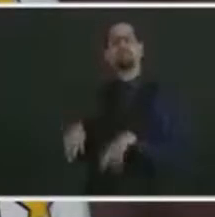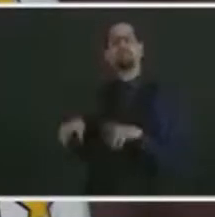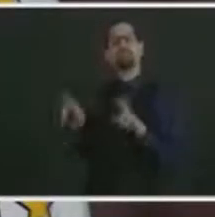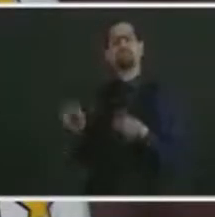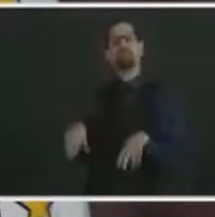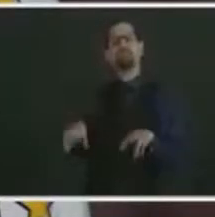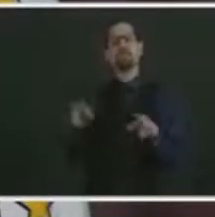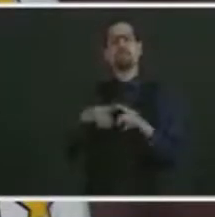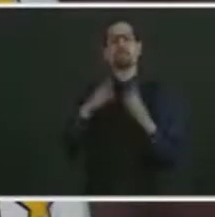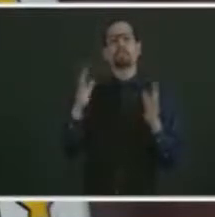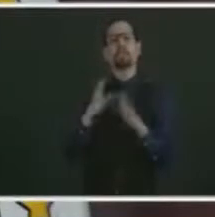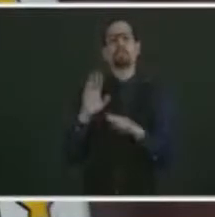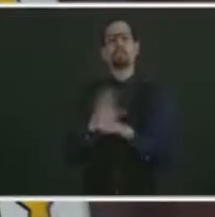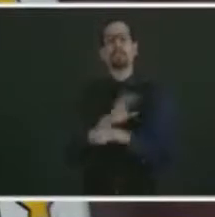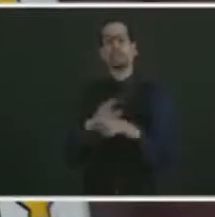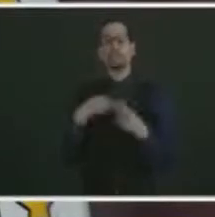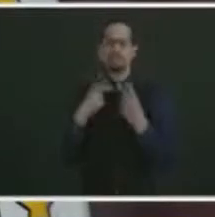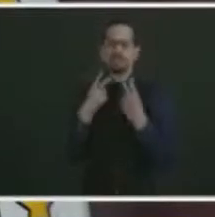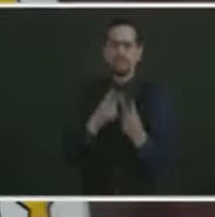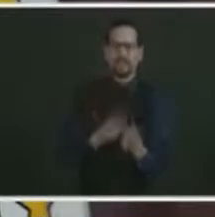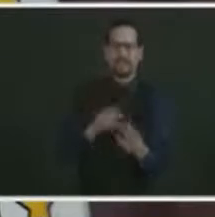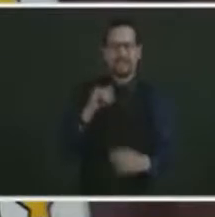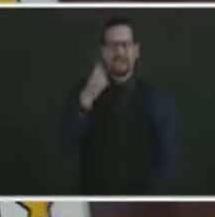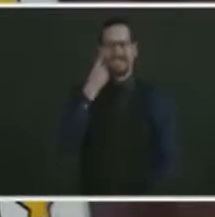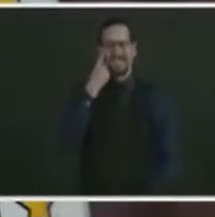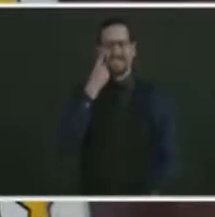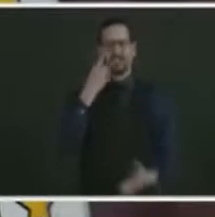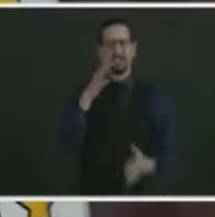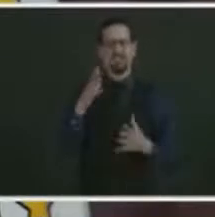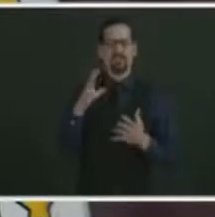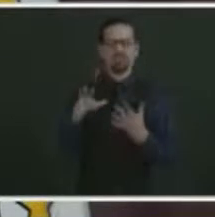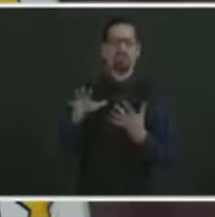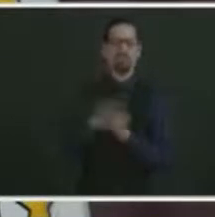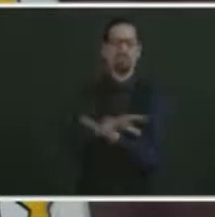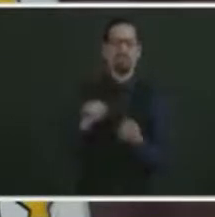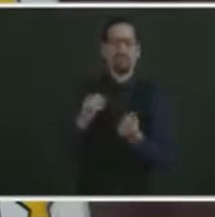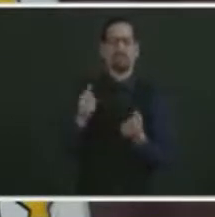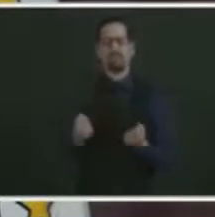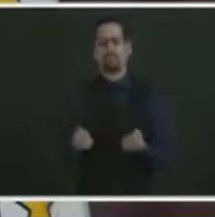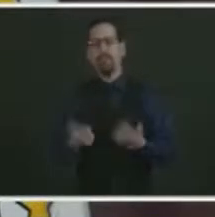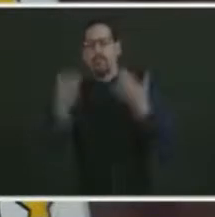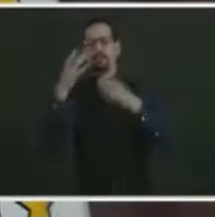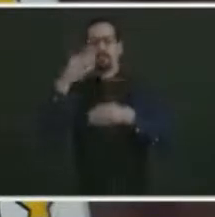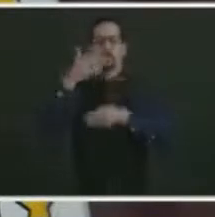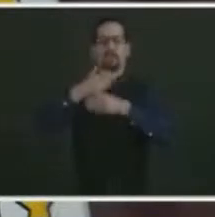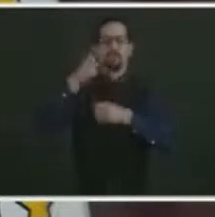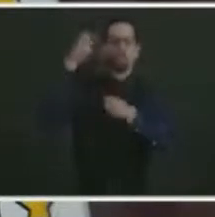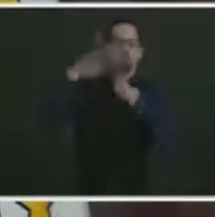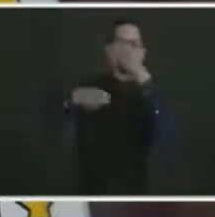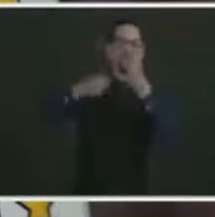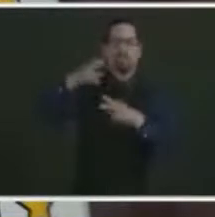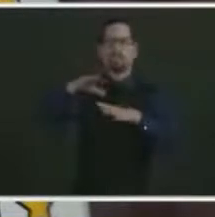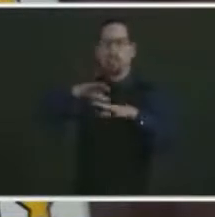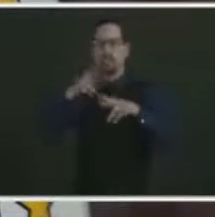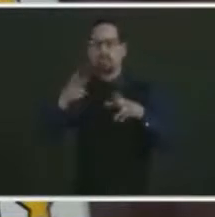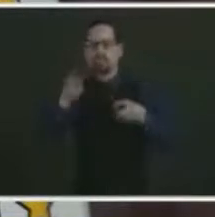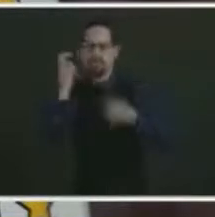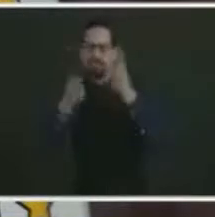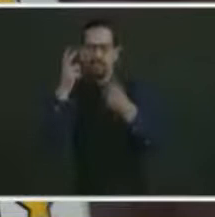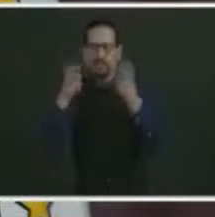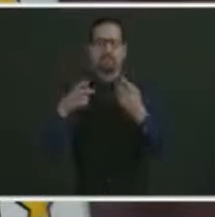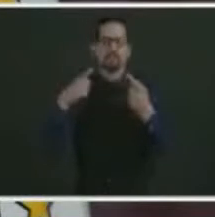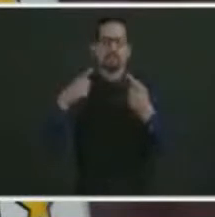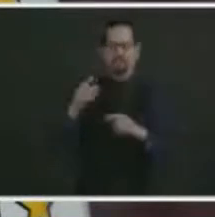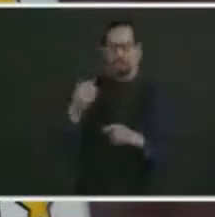were vandalized and whose shops were looted. And our Commerce Department,